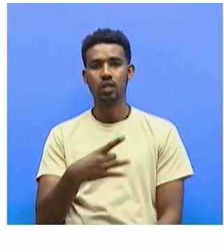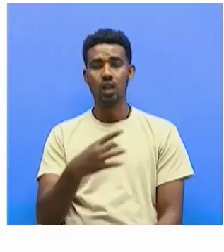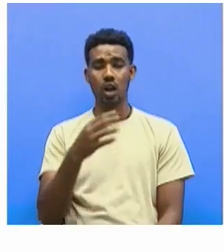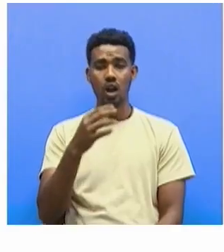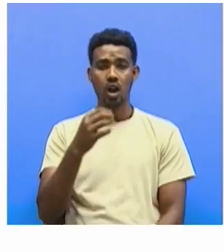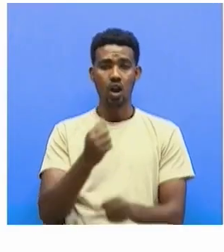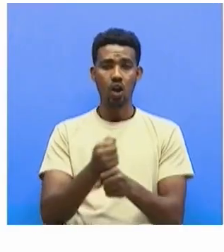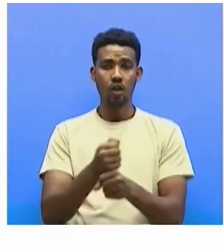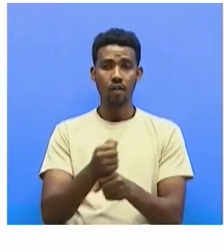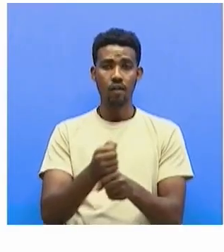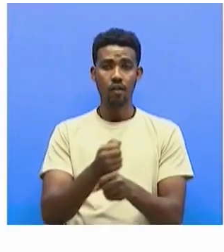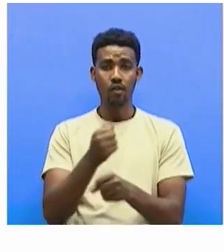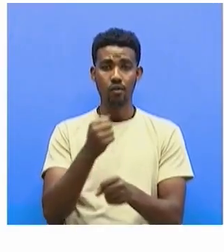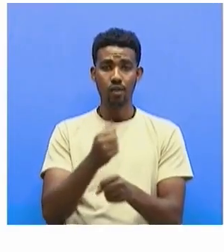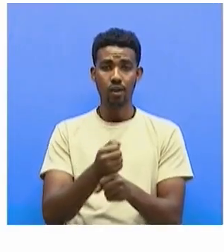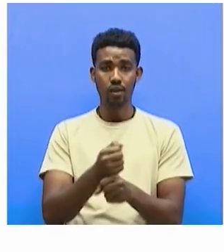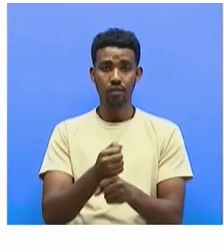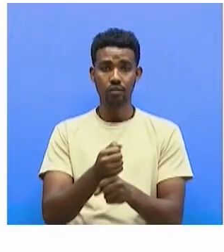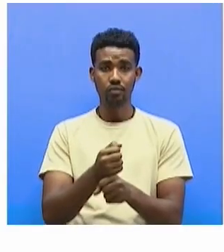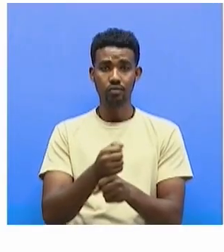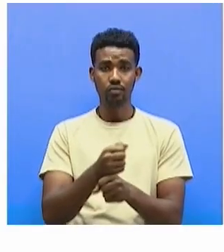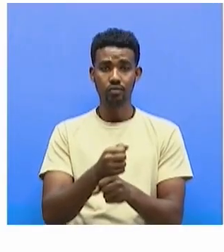coffee?